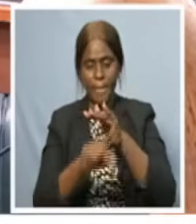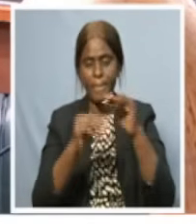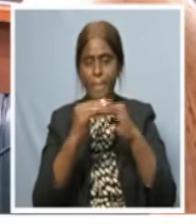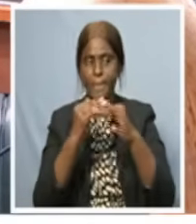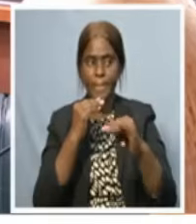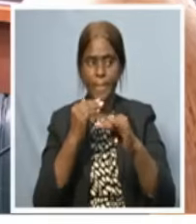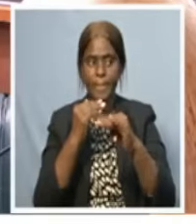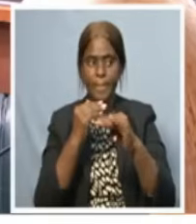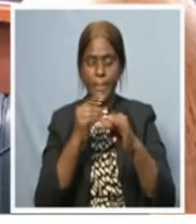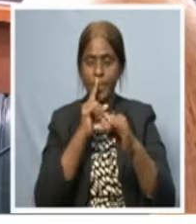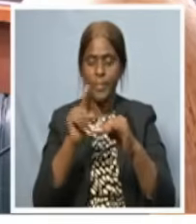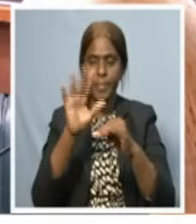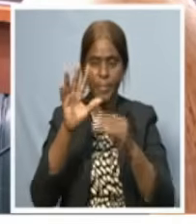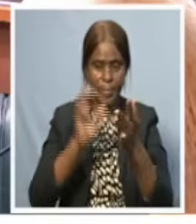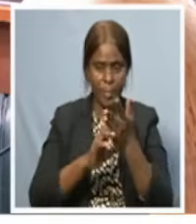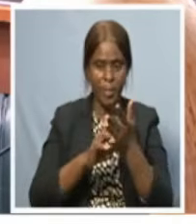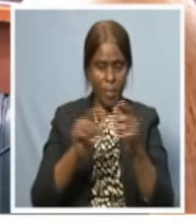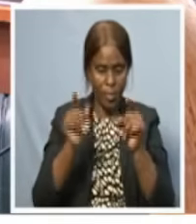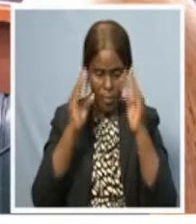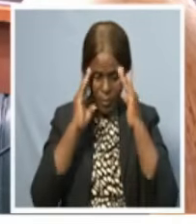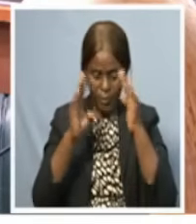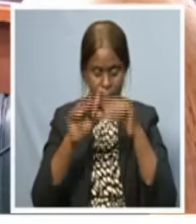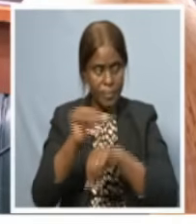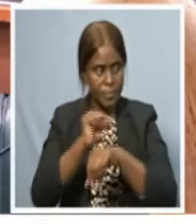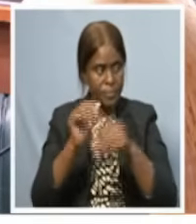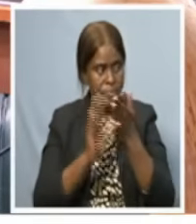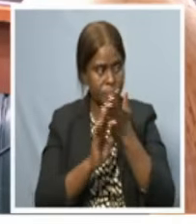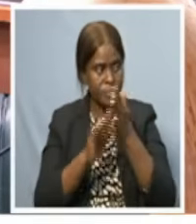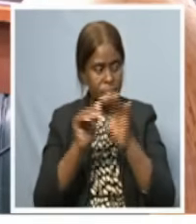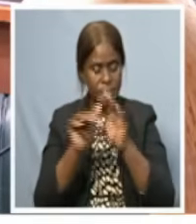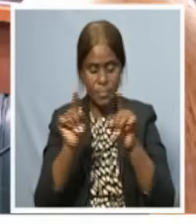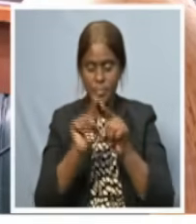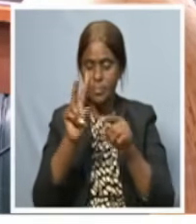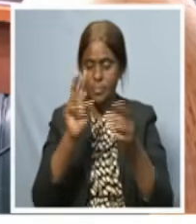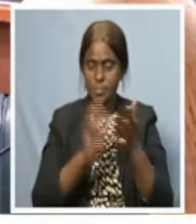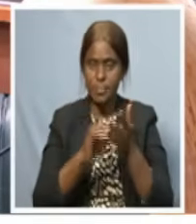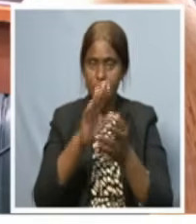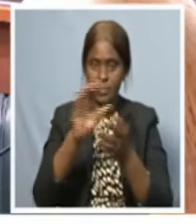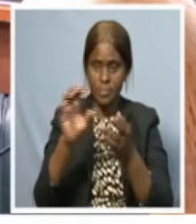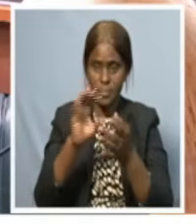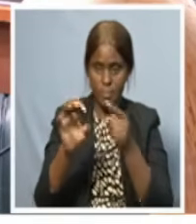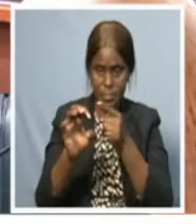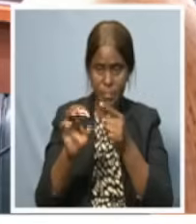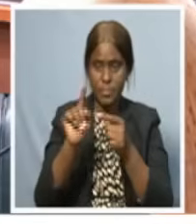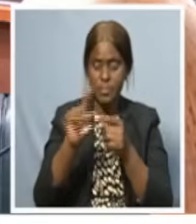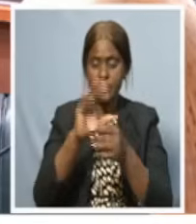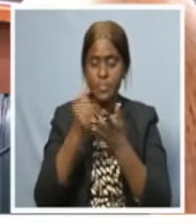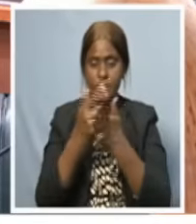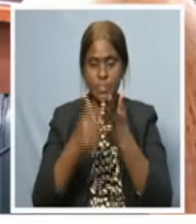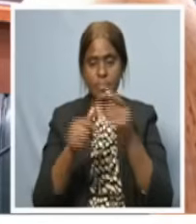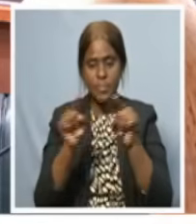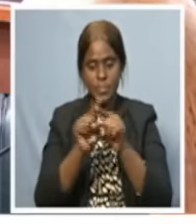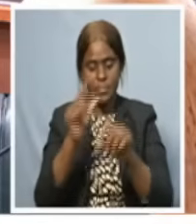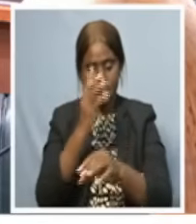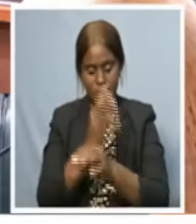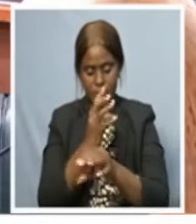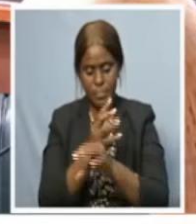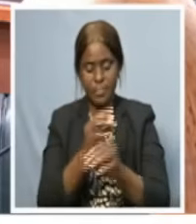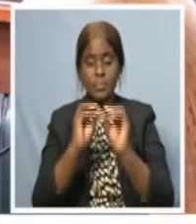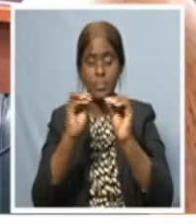level, and 5,000 was for secondary school. And in that, 2,500 were science-based